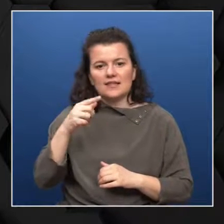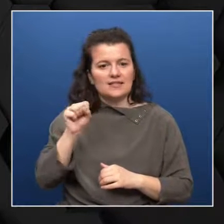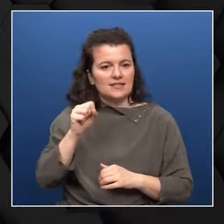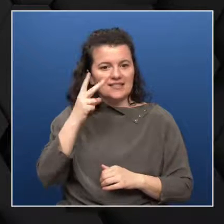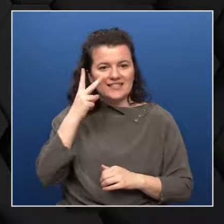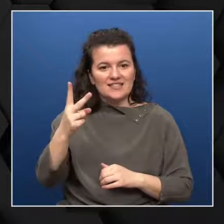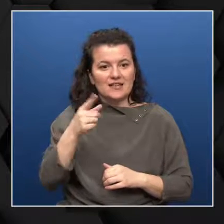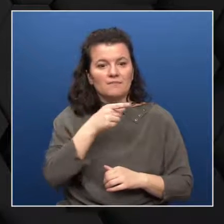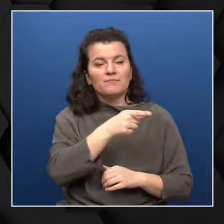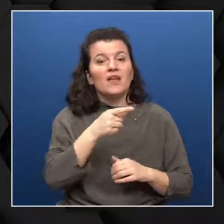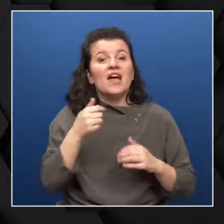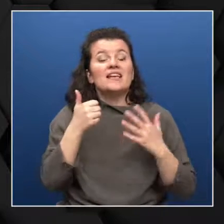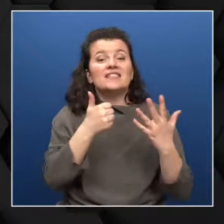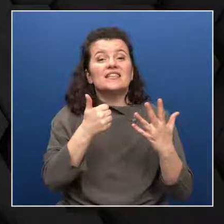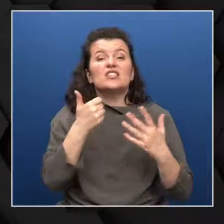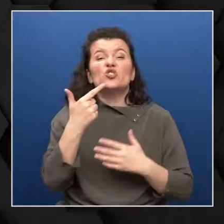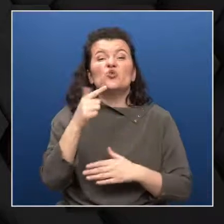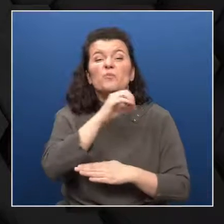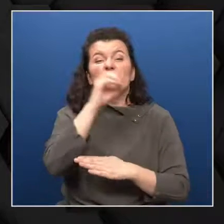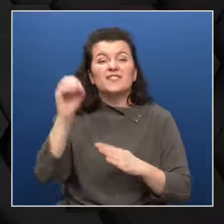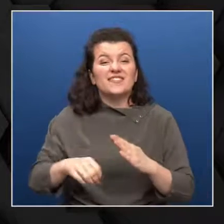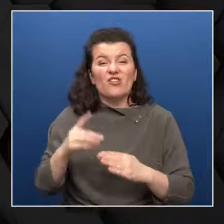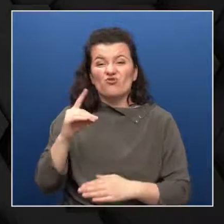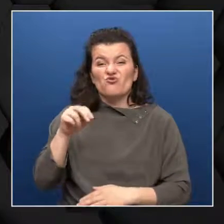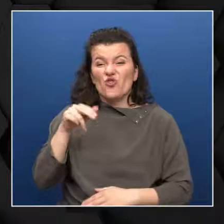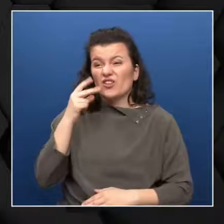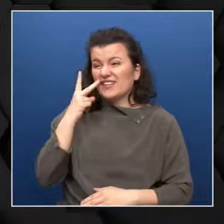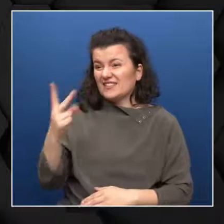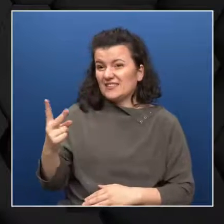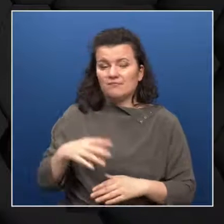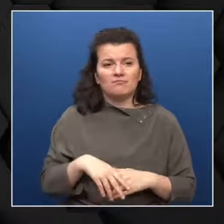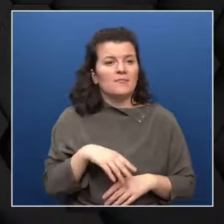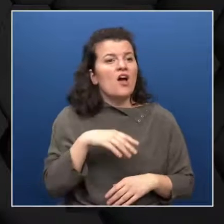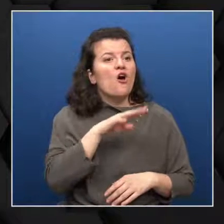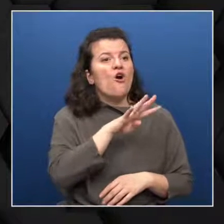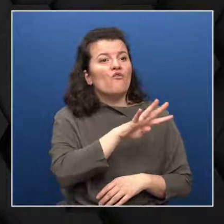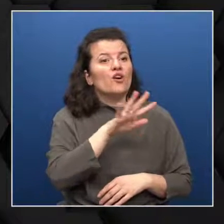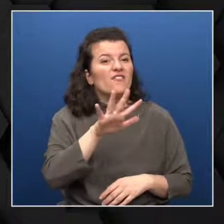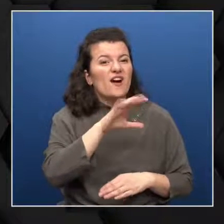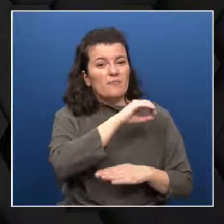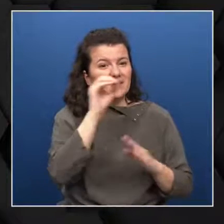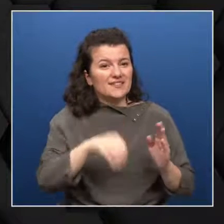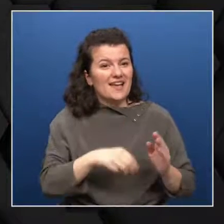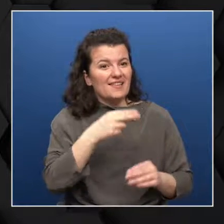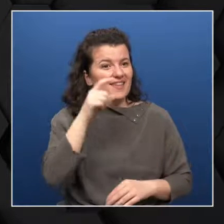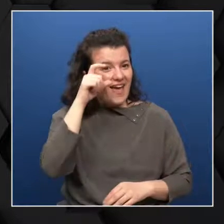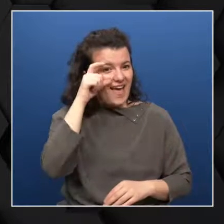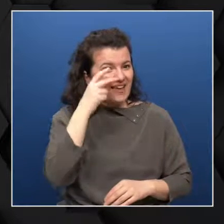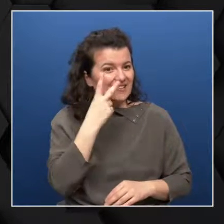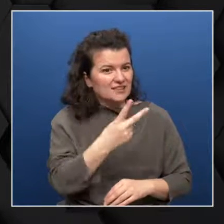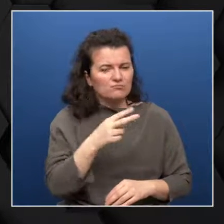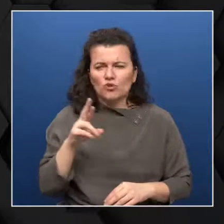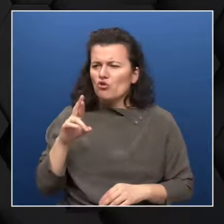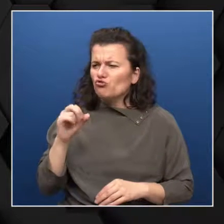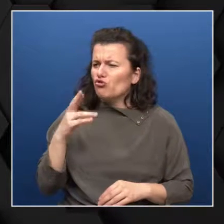62% of the video. Rory appeared, Henk 45%, and of course Rory